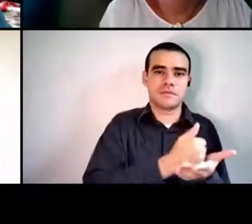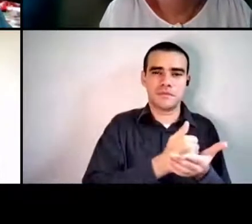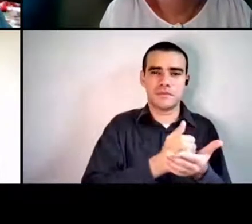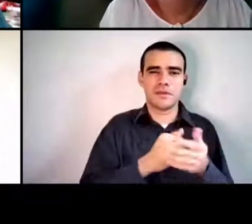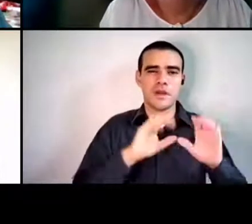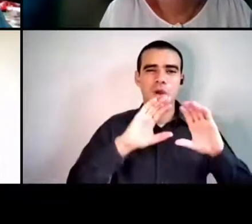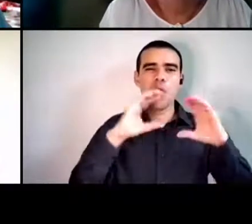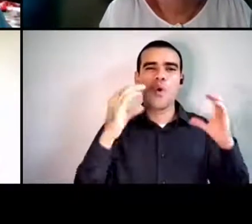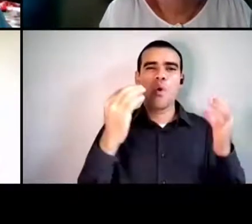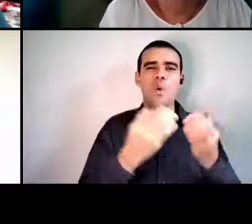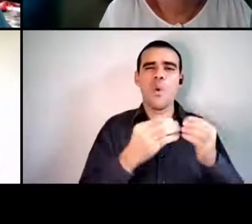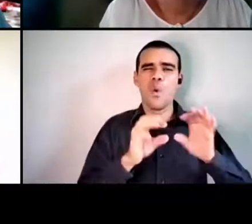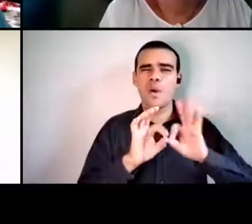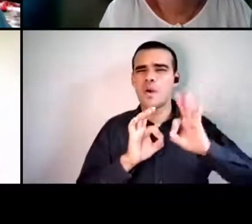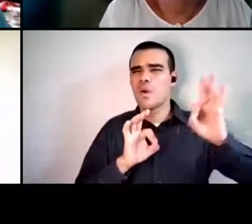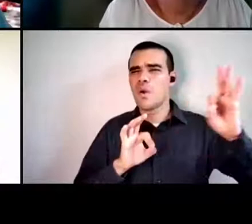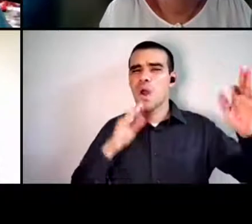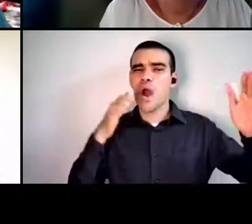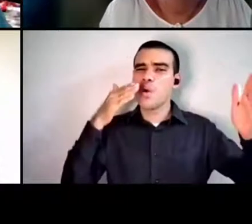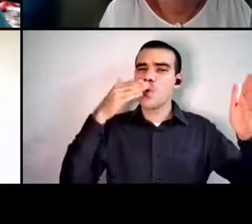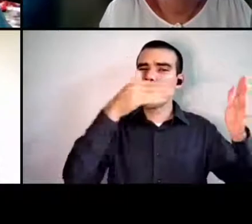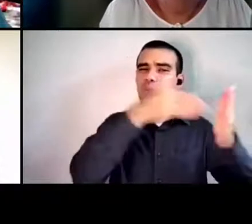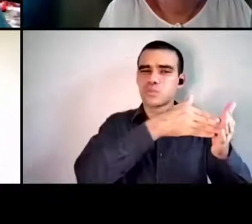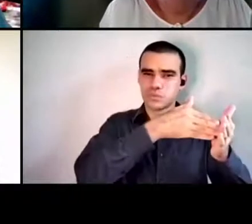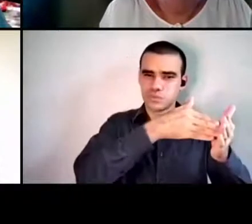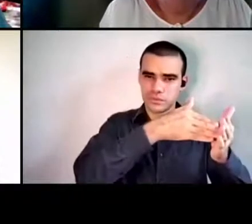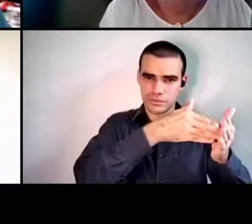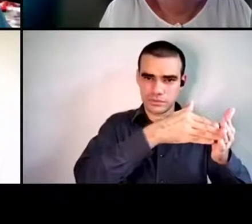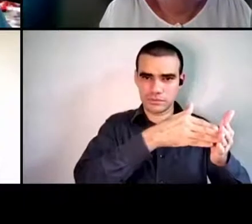to the last community.